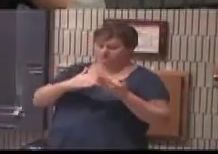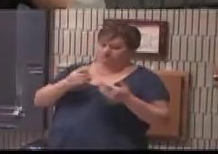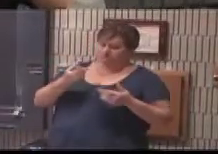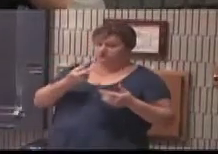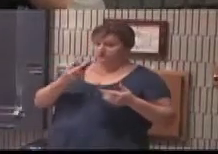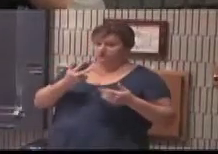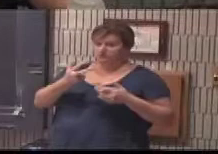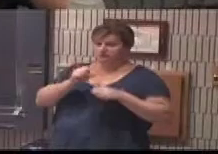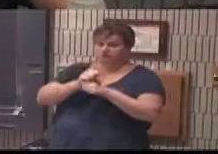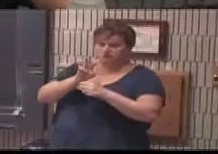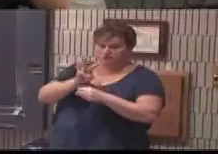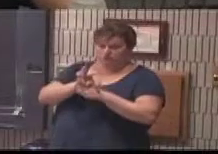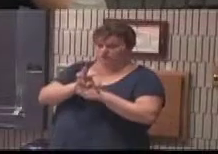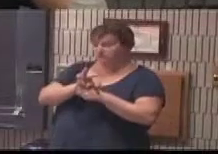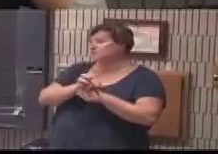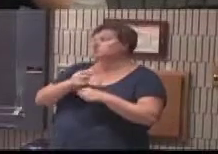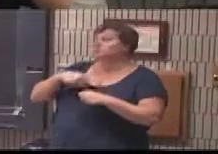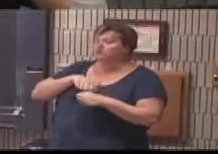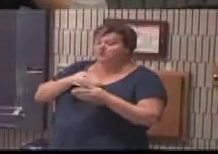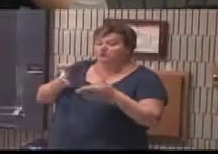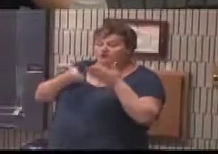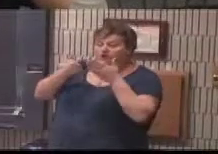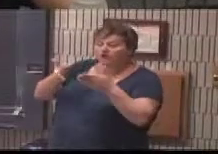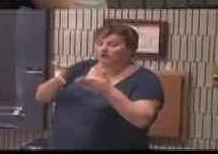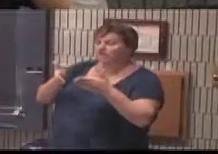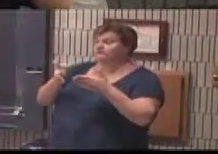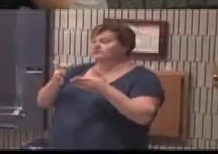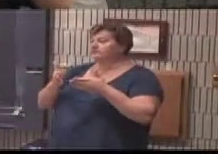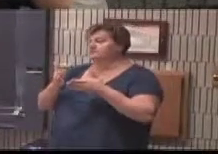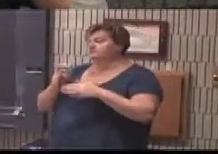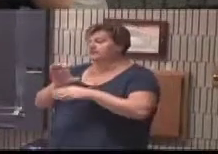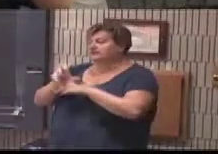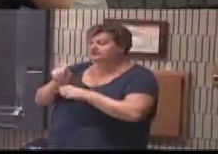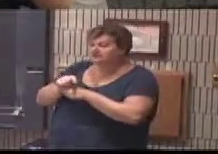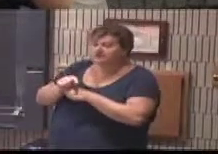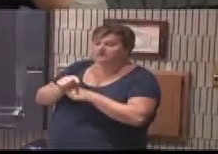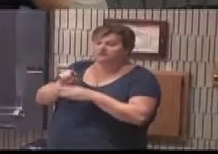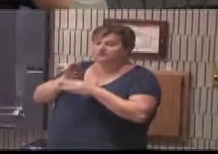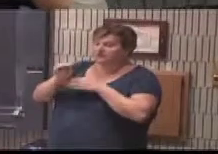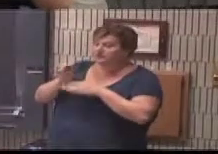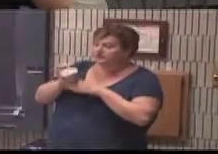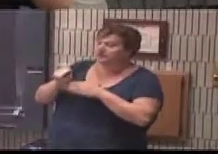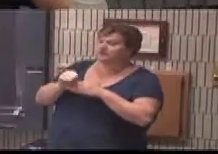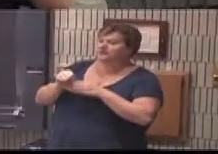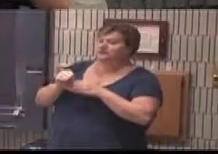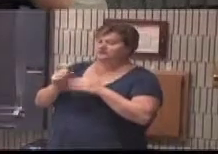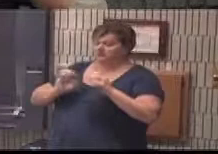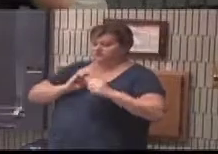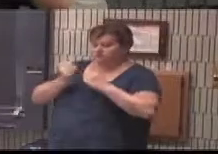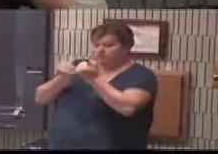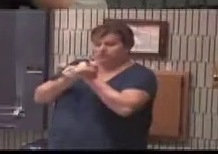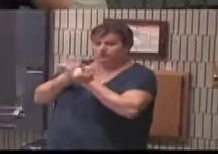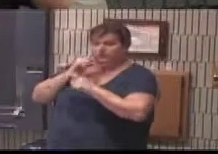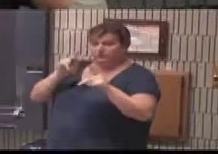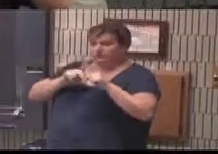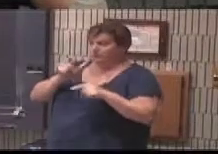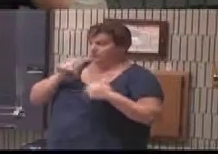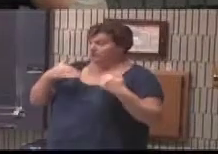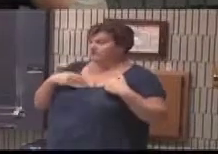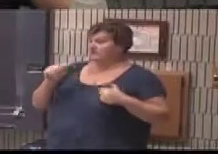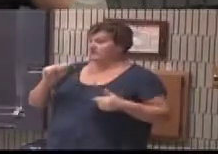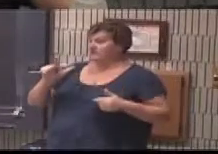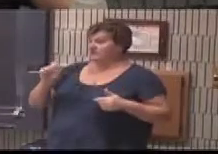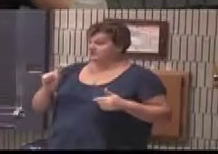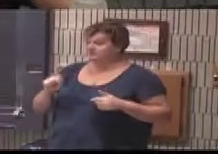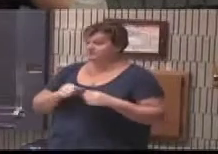and we offer consultation, guidance, education, emotional support to people with ALS. You'll hear that